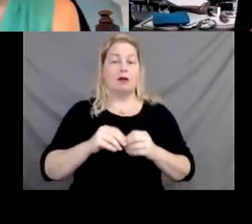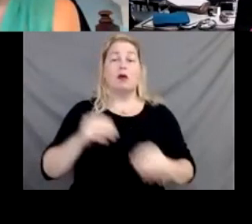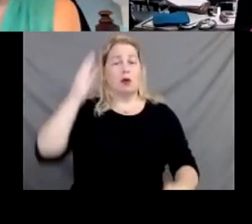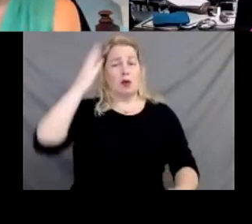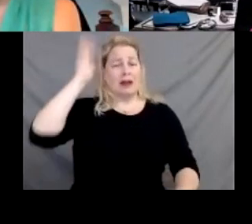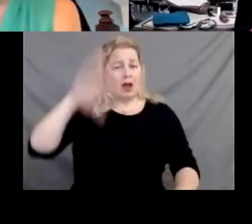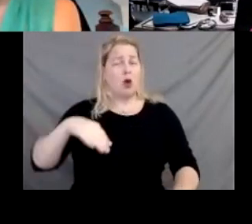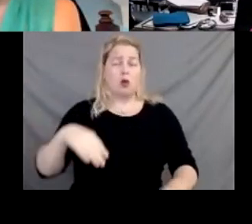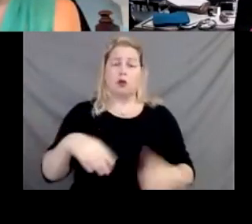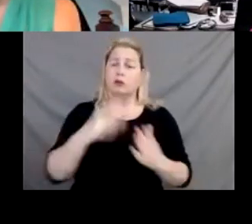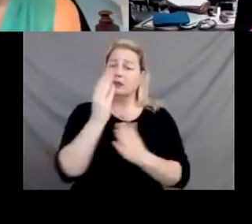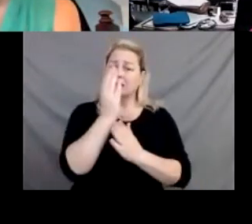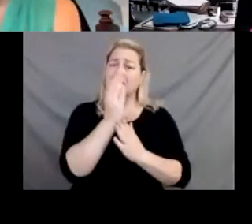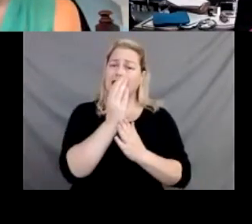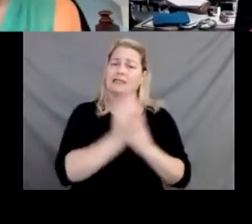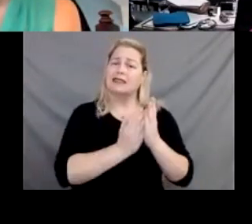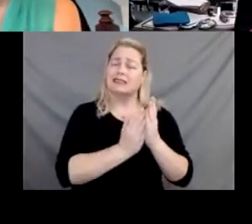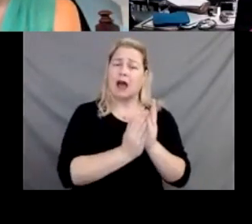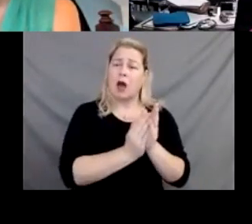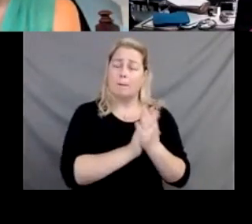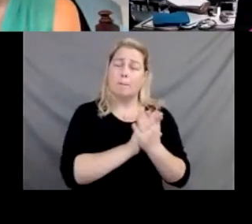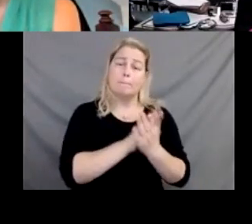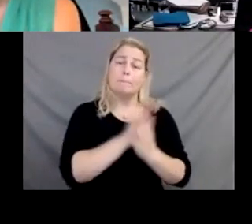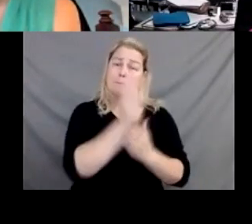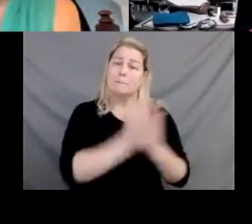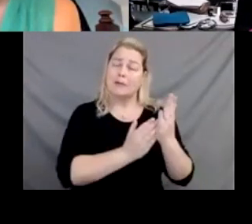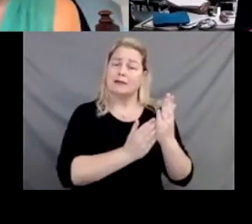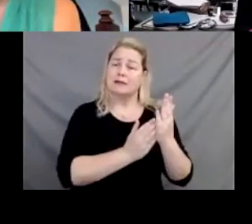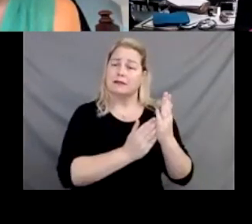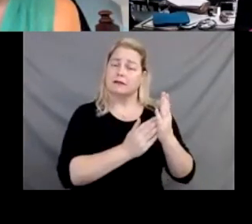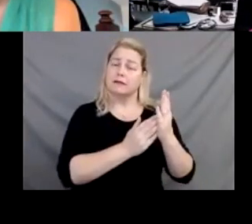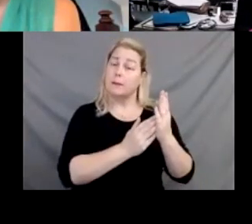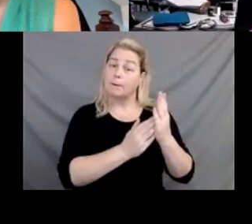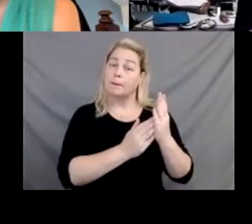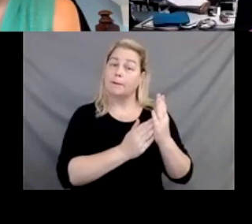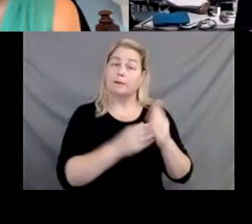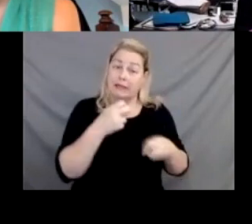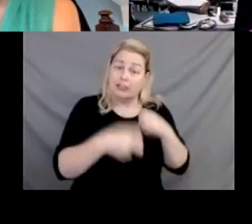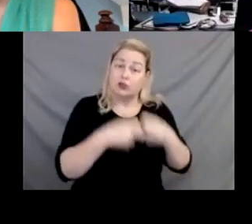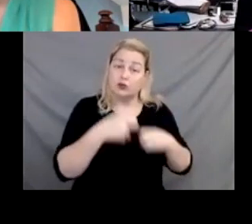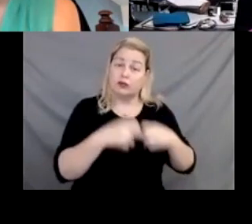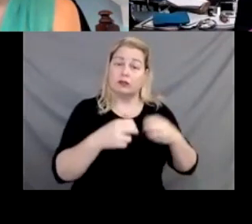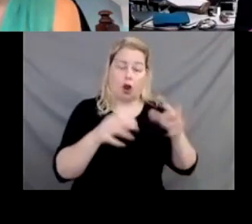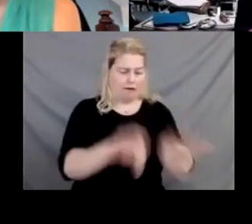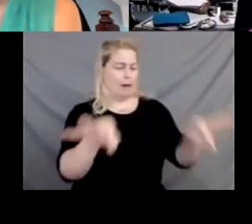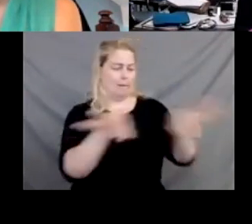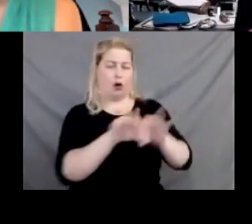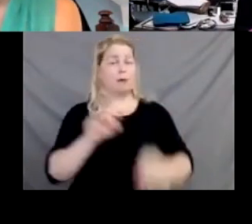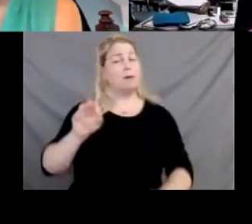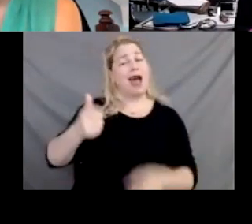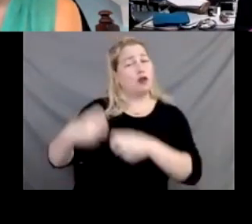important, but did not feel that the immediate, that